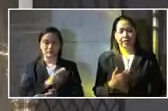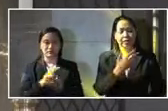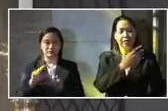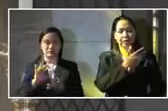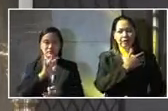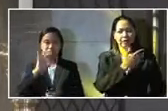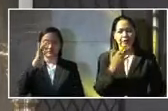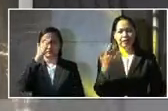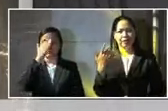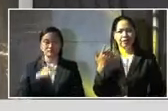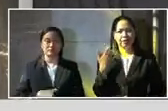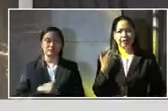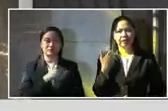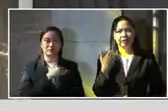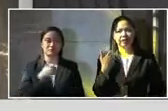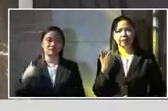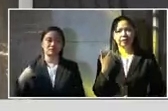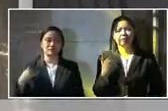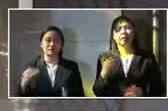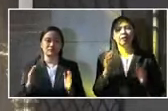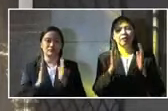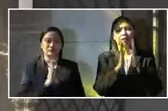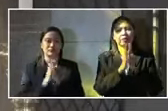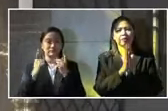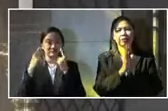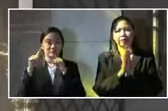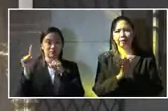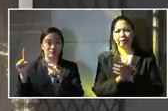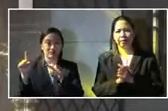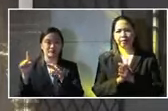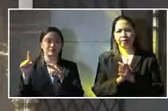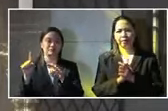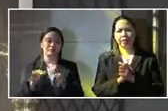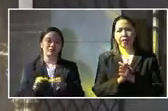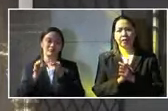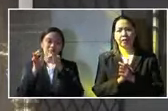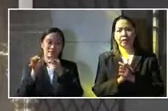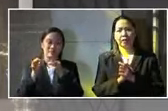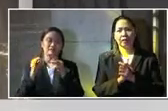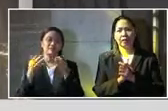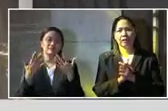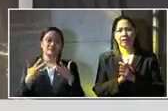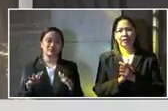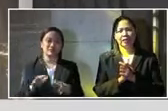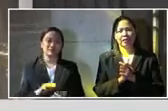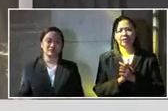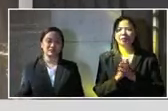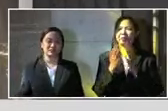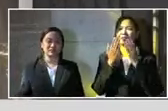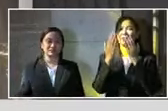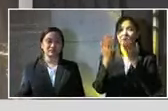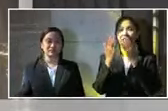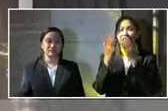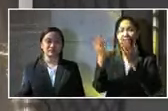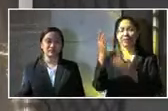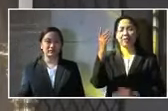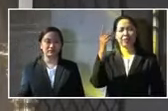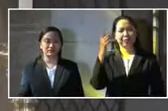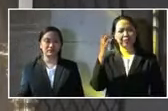Son, and the Holy Spirit. Amen. Go forth, the Mass is ended. Thanks be to God.